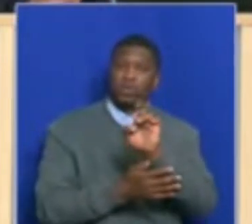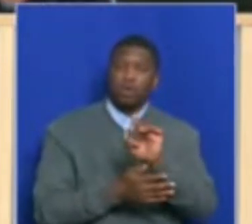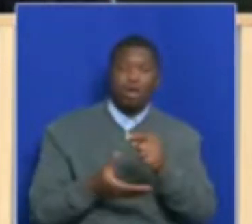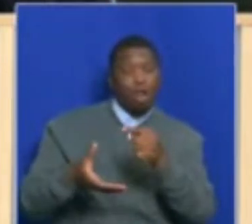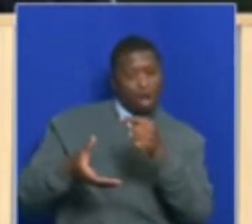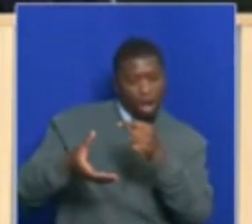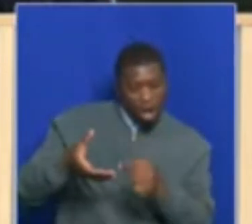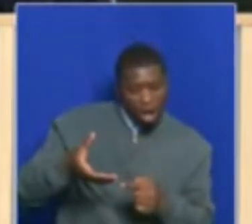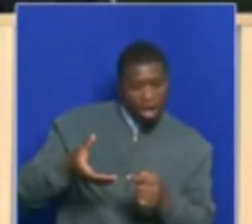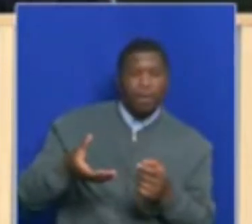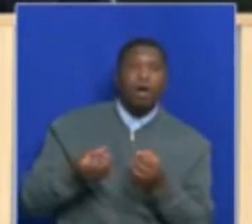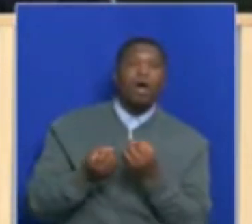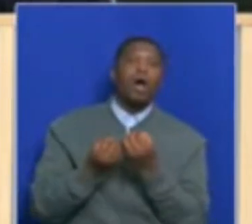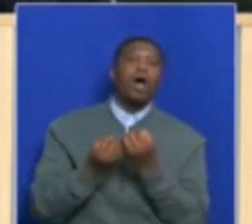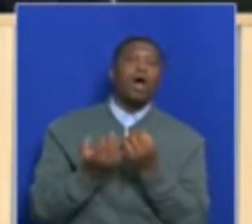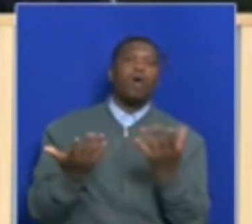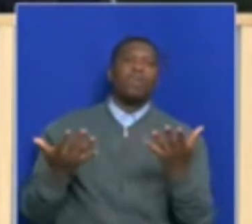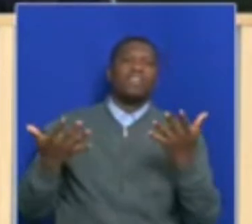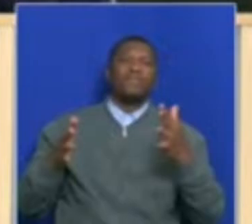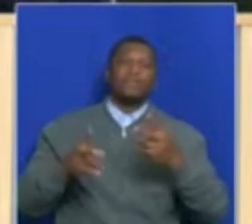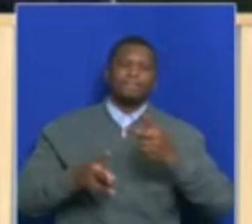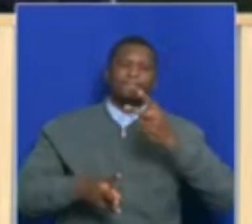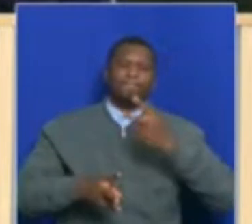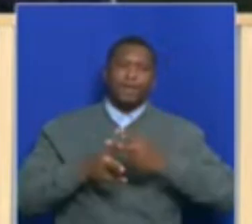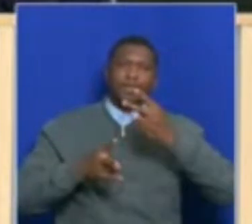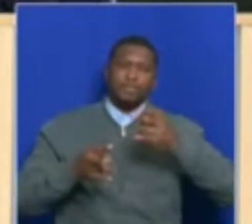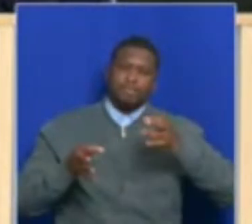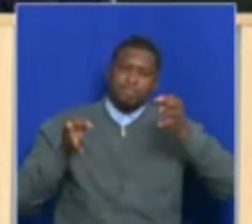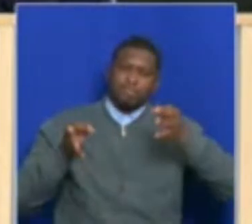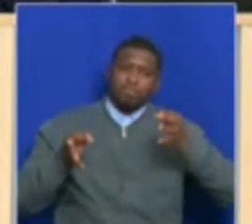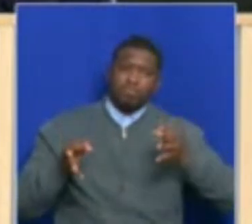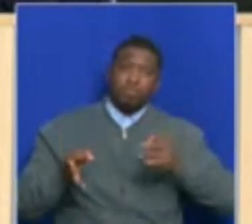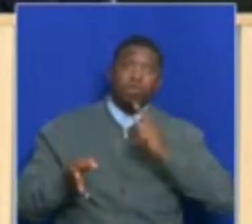been finalized and the police found guilty?